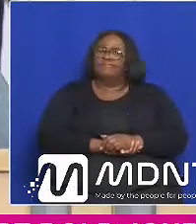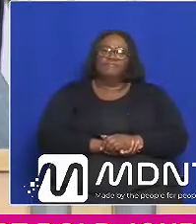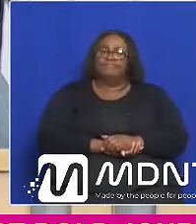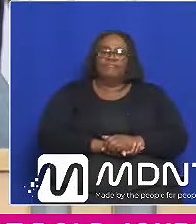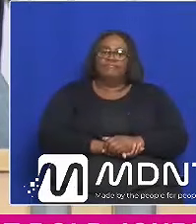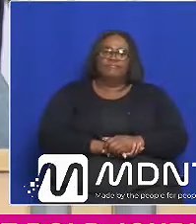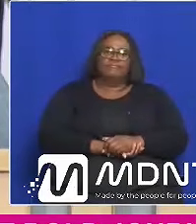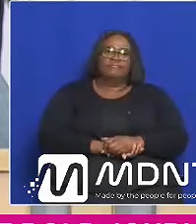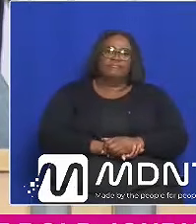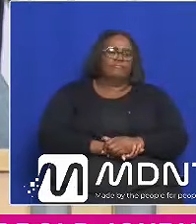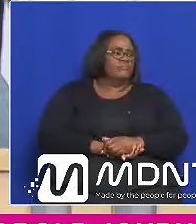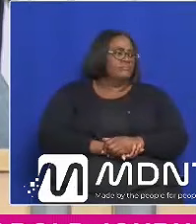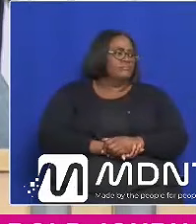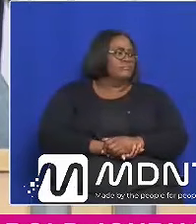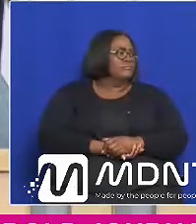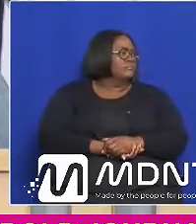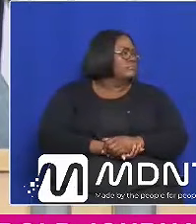You may.